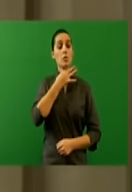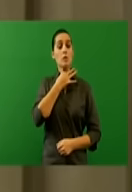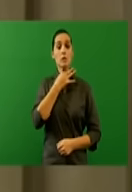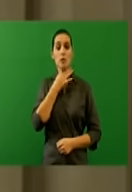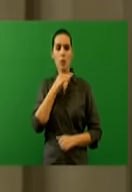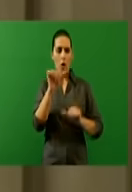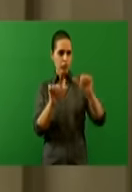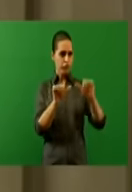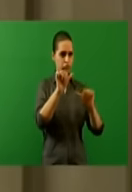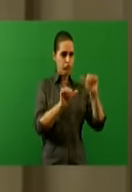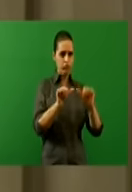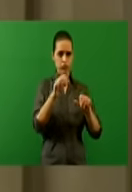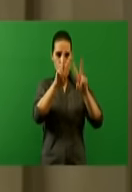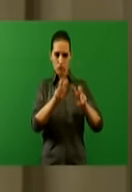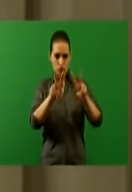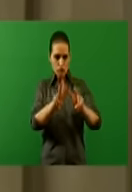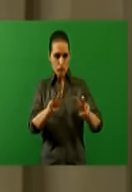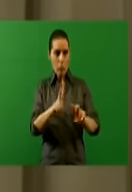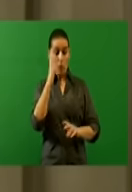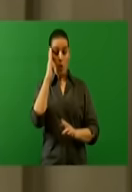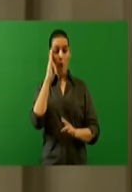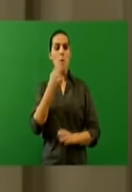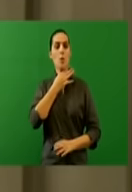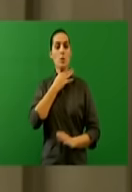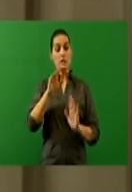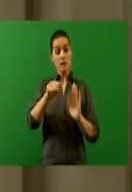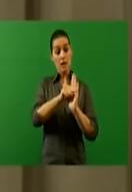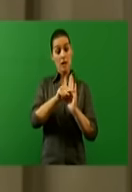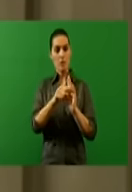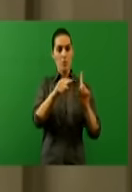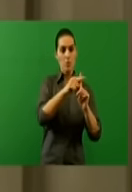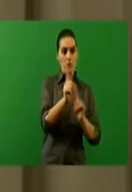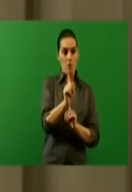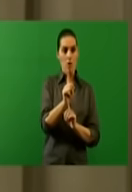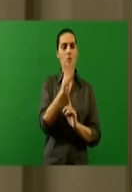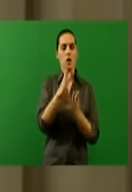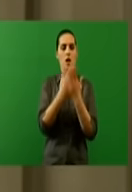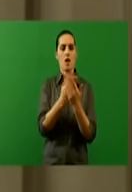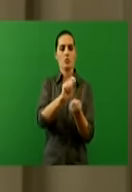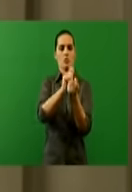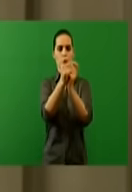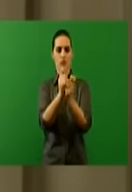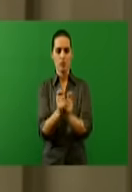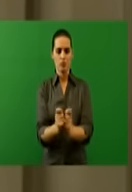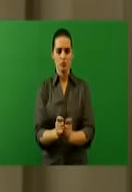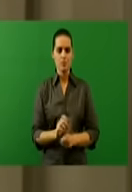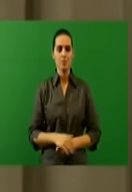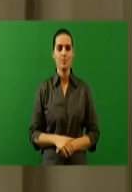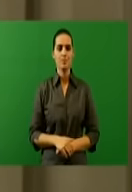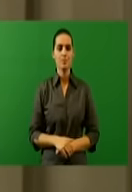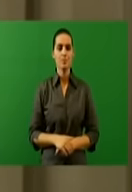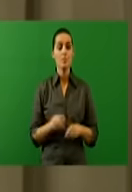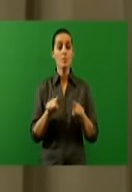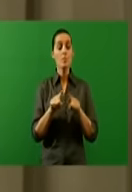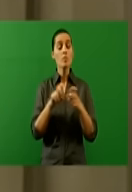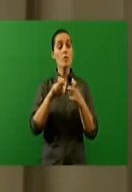assessed to remain on the upside, these risks have moderated somewhat. Global uncertainties